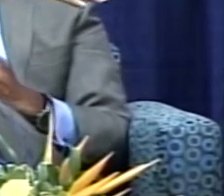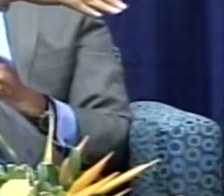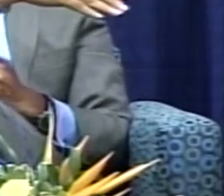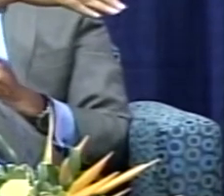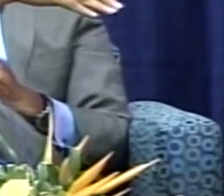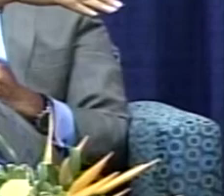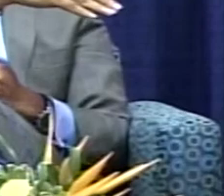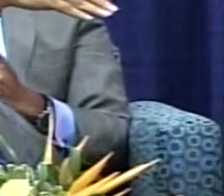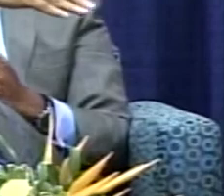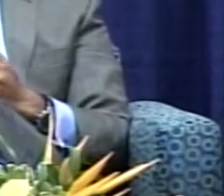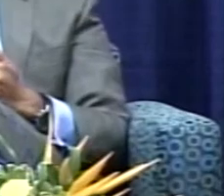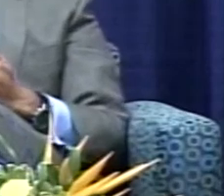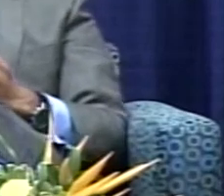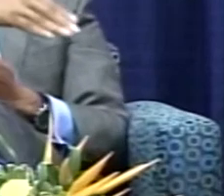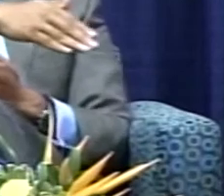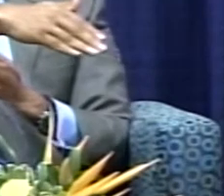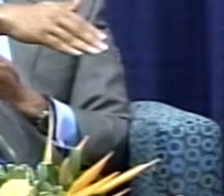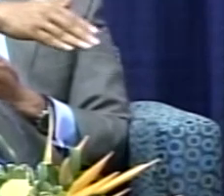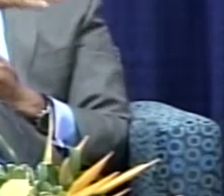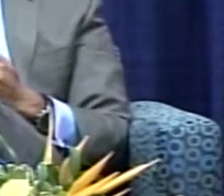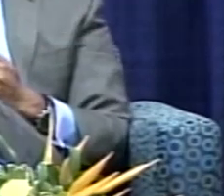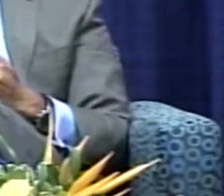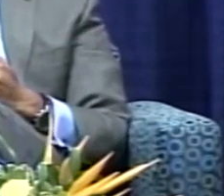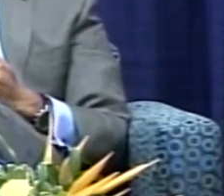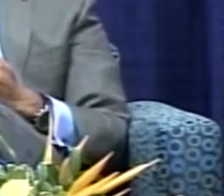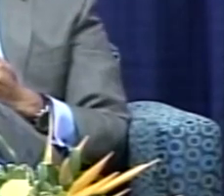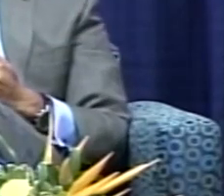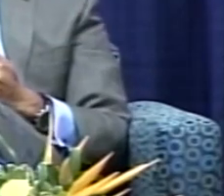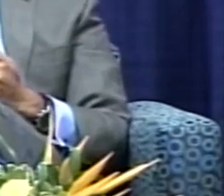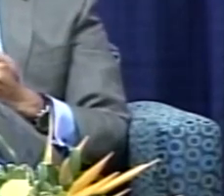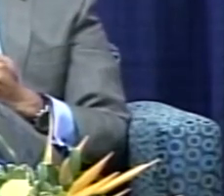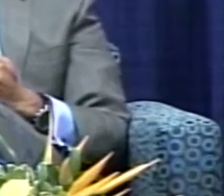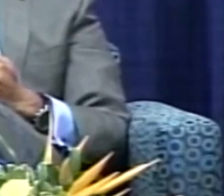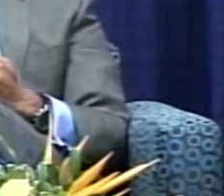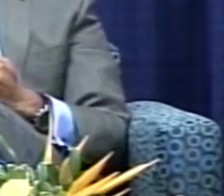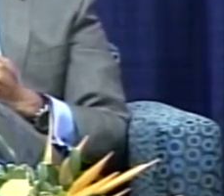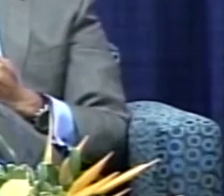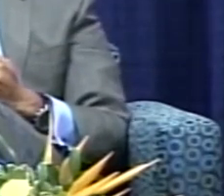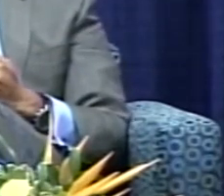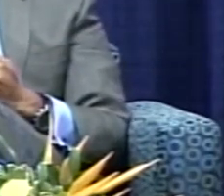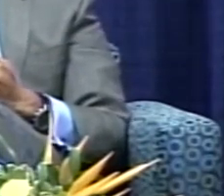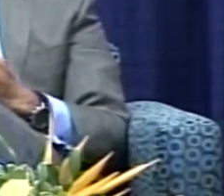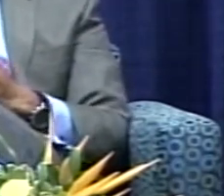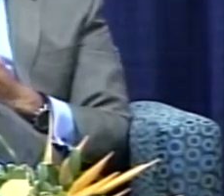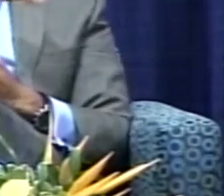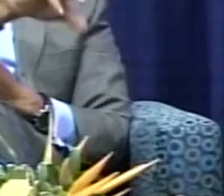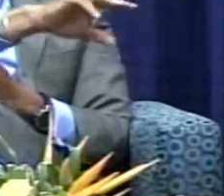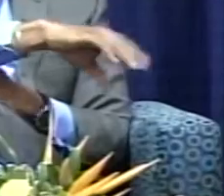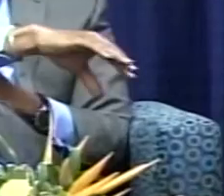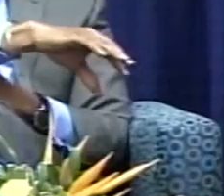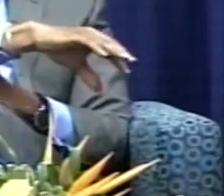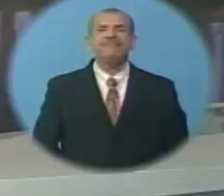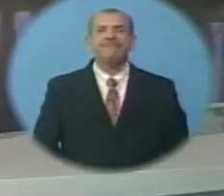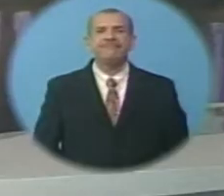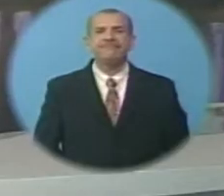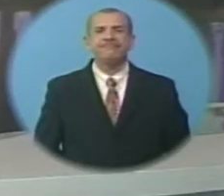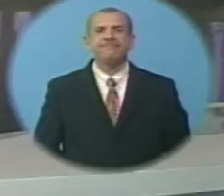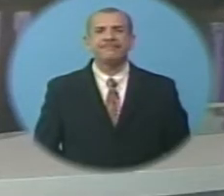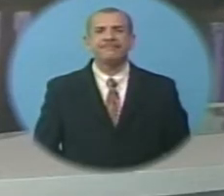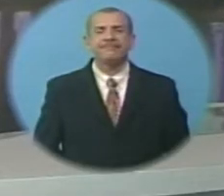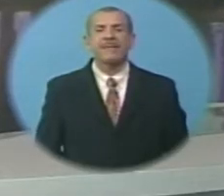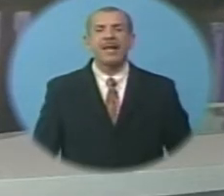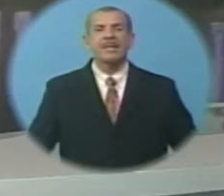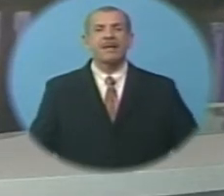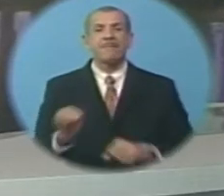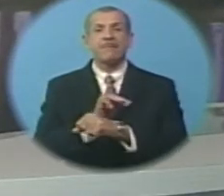is to come to Cabinet on Thursday, that it comes to Cabinet and be approved for the expenditure to be spent immediately.